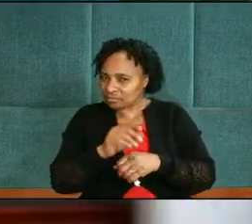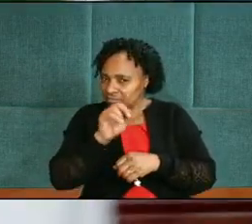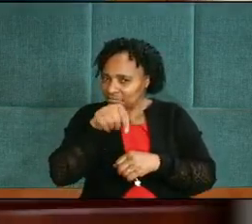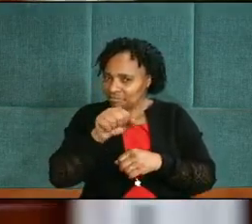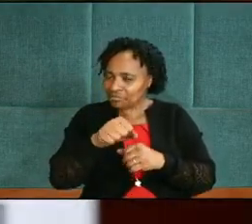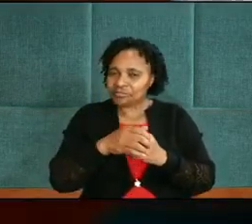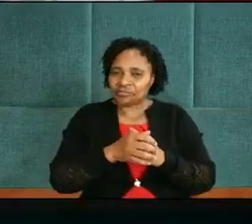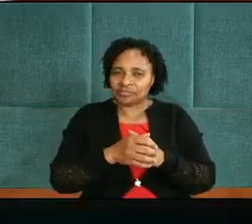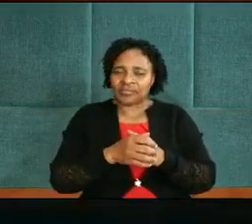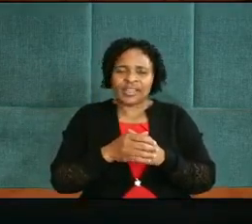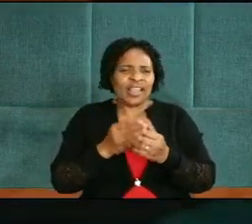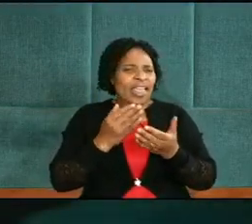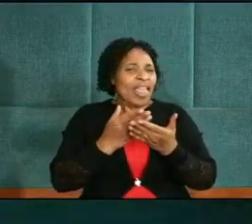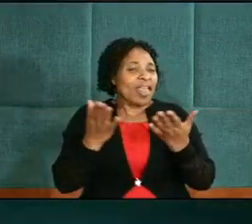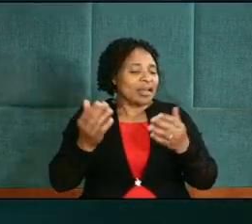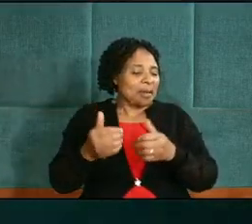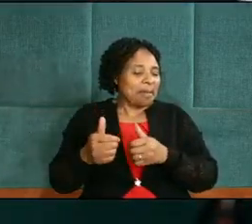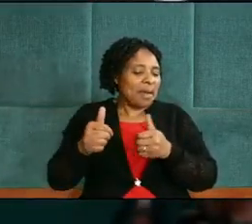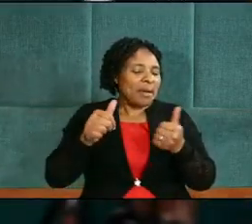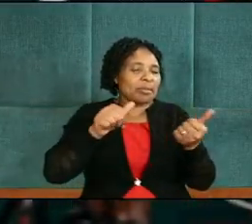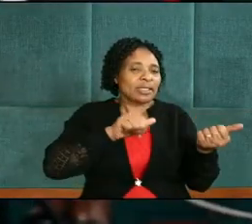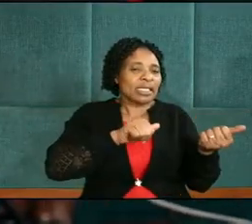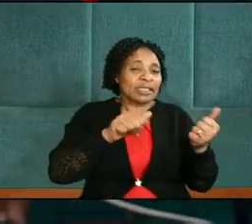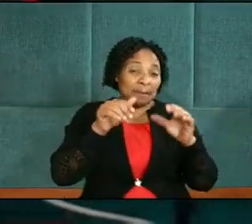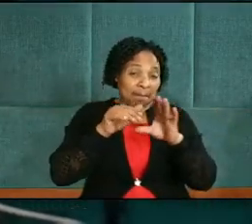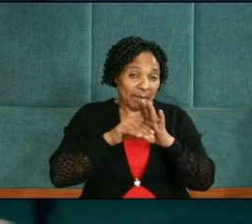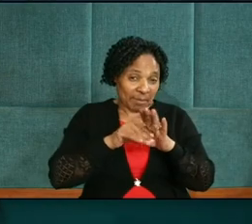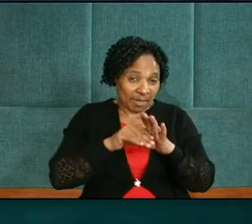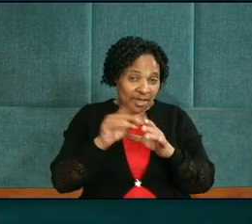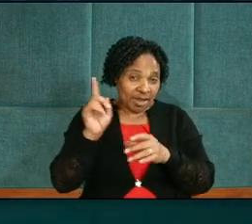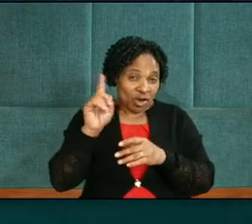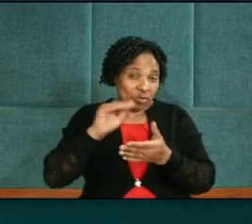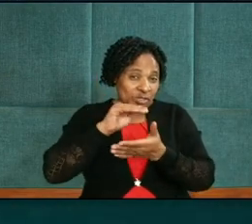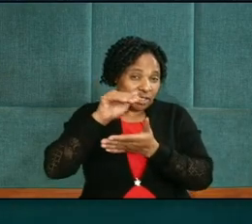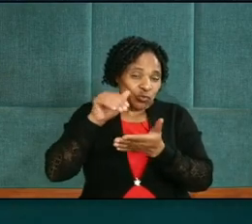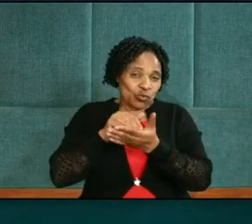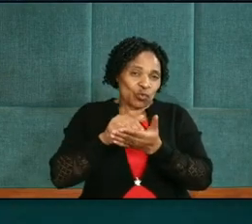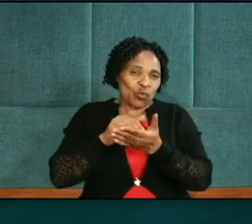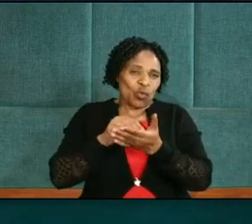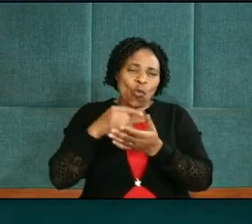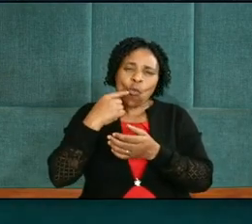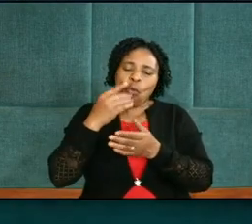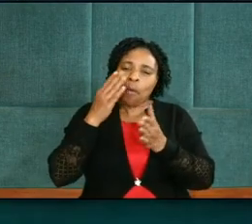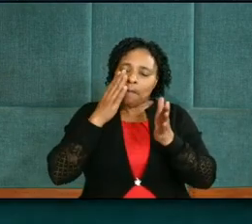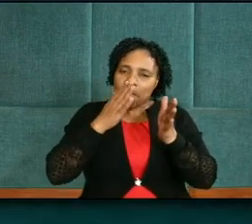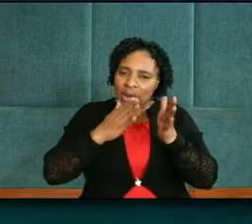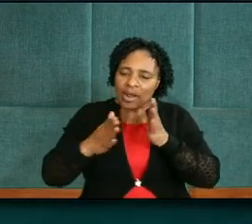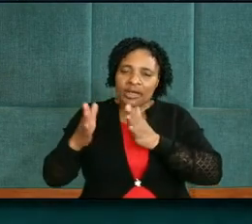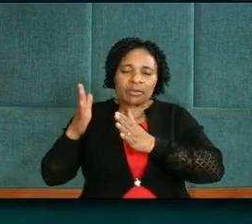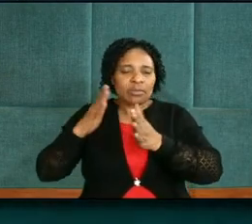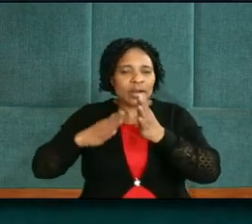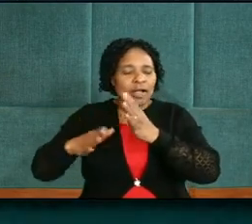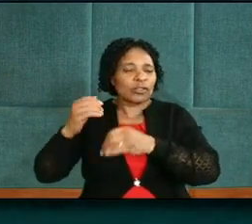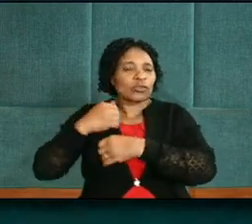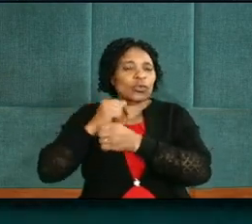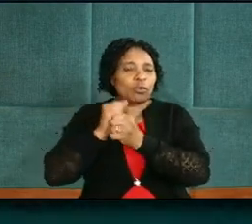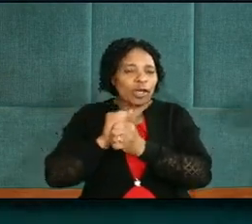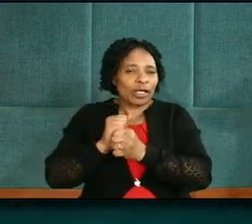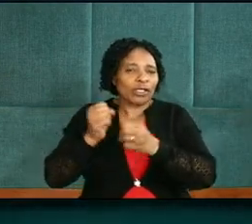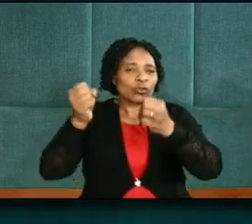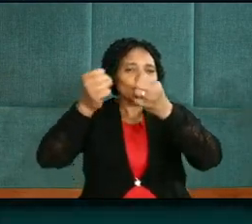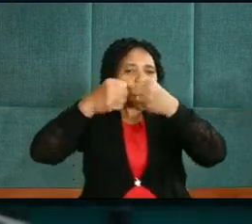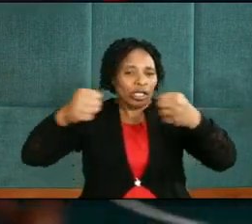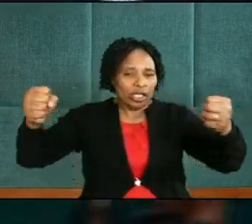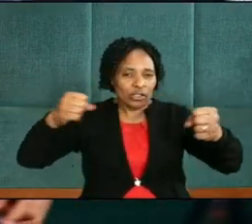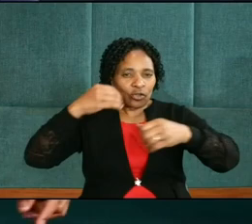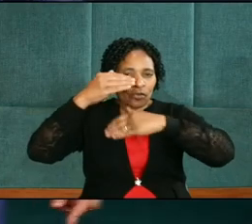So any baptized member of the Nairobi Central who plans to make it to the kingdom, the